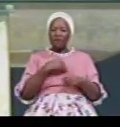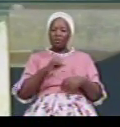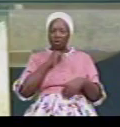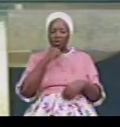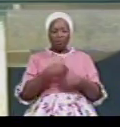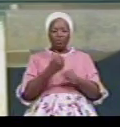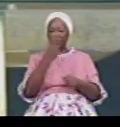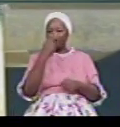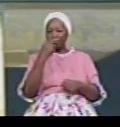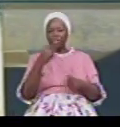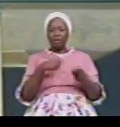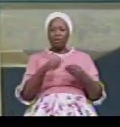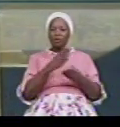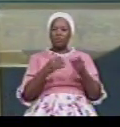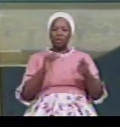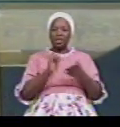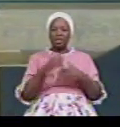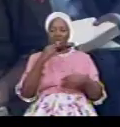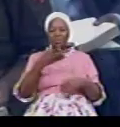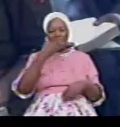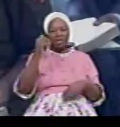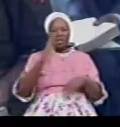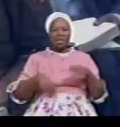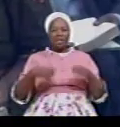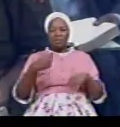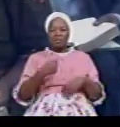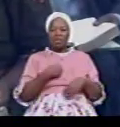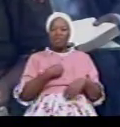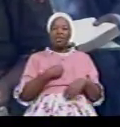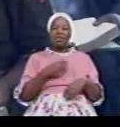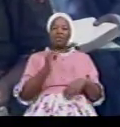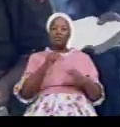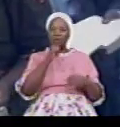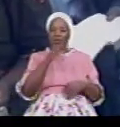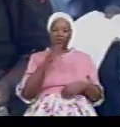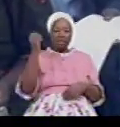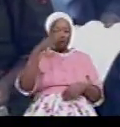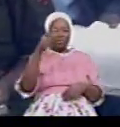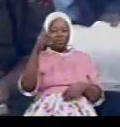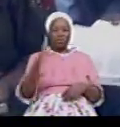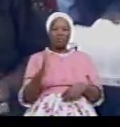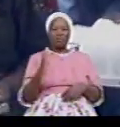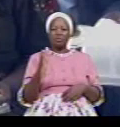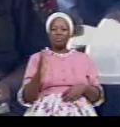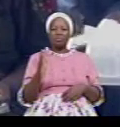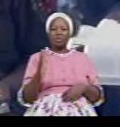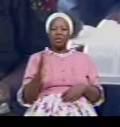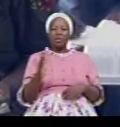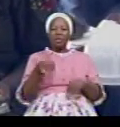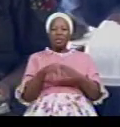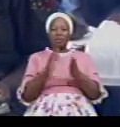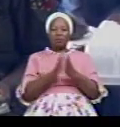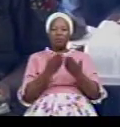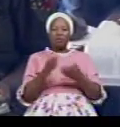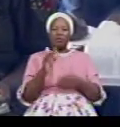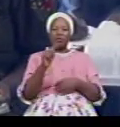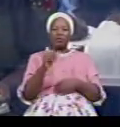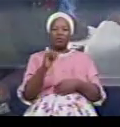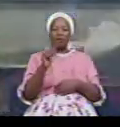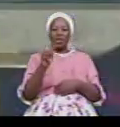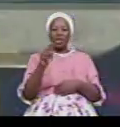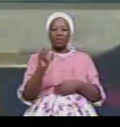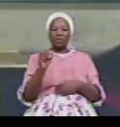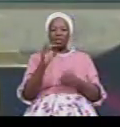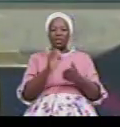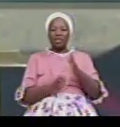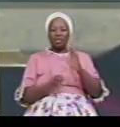even better than I am, or eat not for the grace of God. Titus chapter 3. Titus chapter 3. I'm reading from